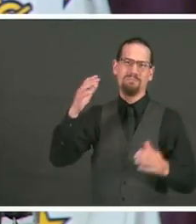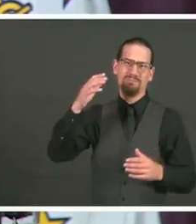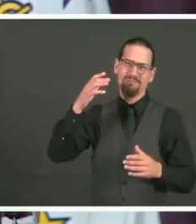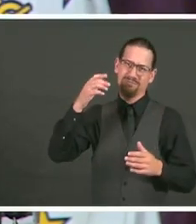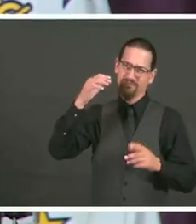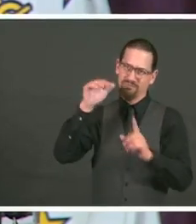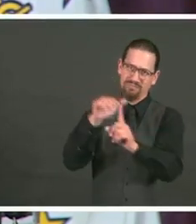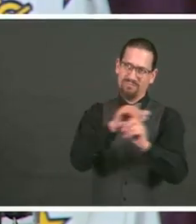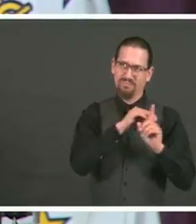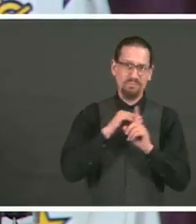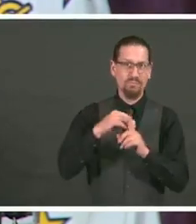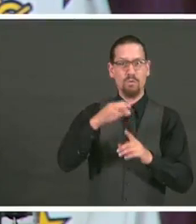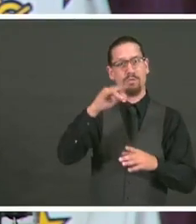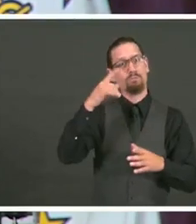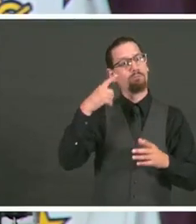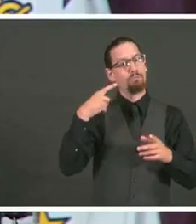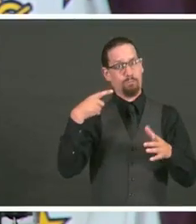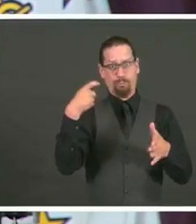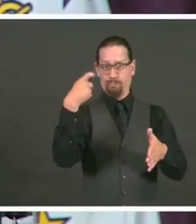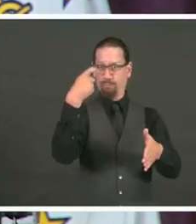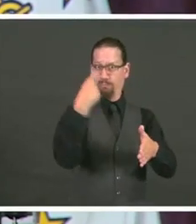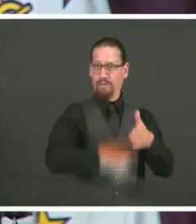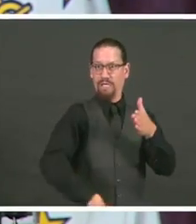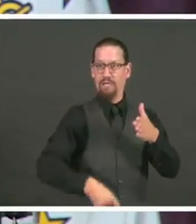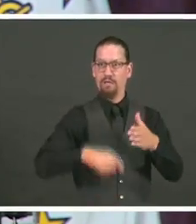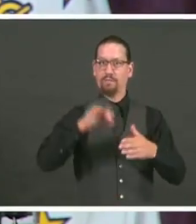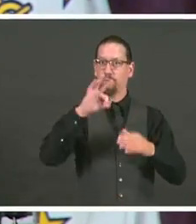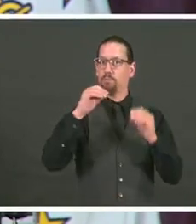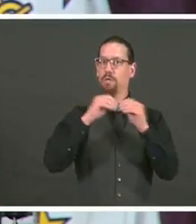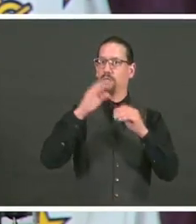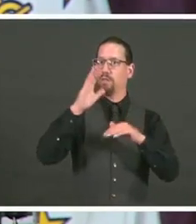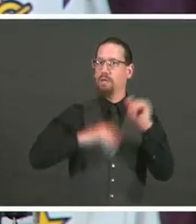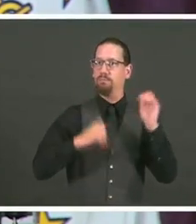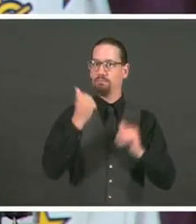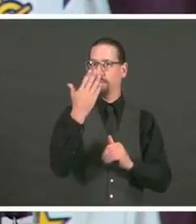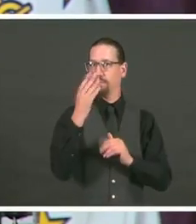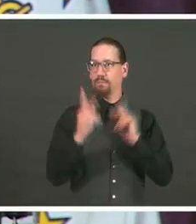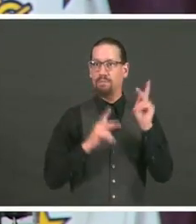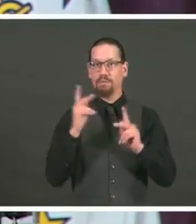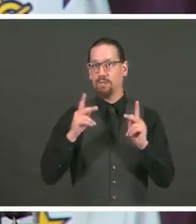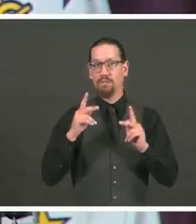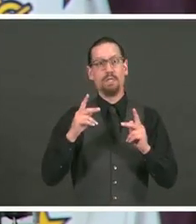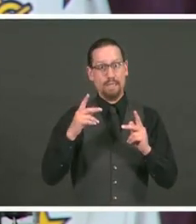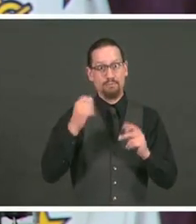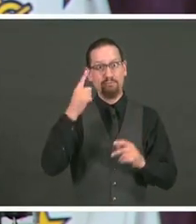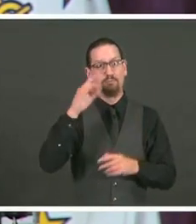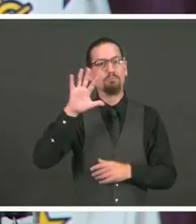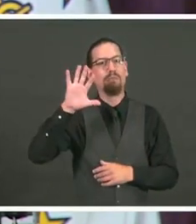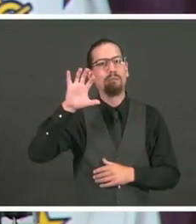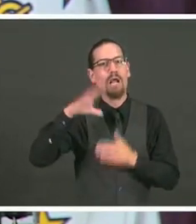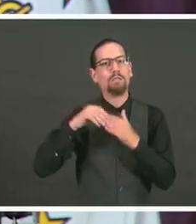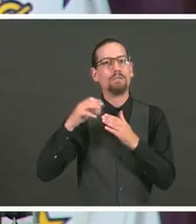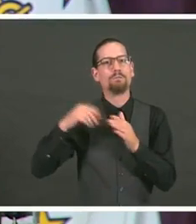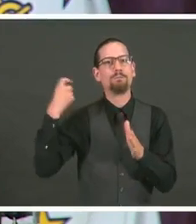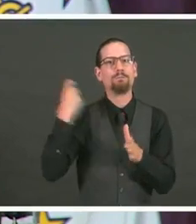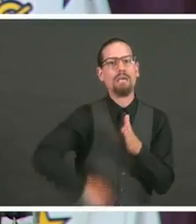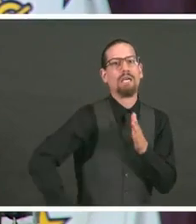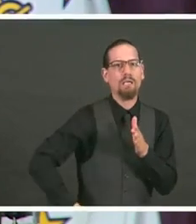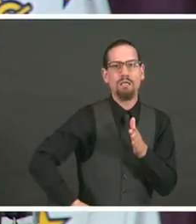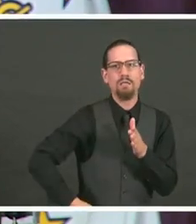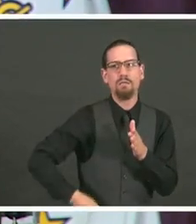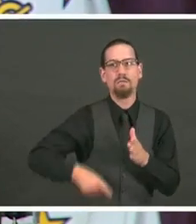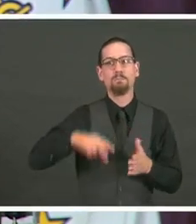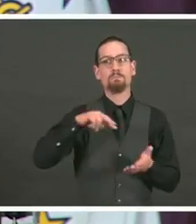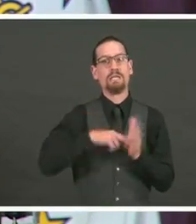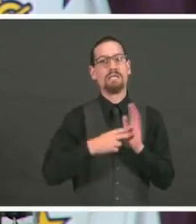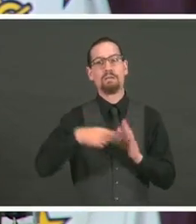a social gathering limit is up to $500. That means if you are at a party and there's